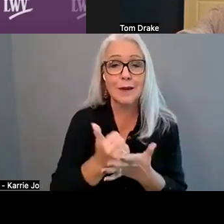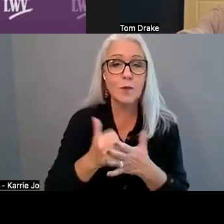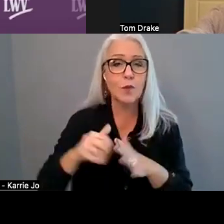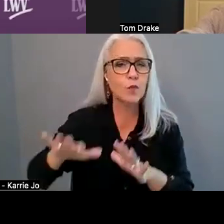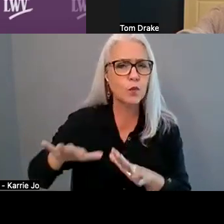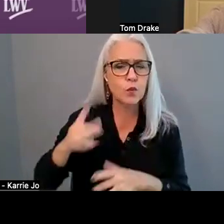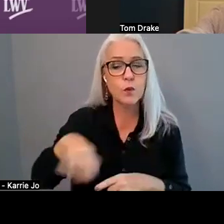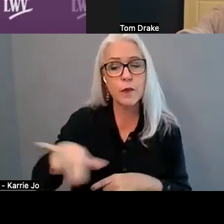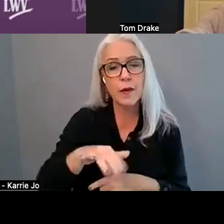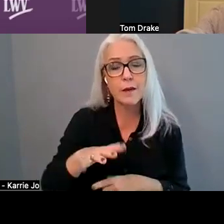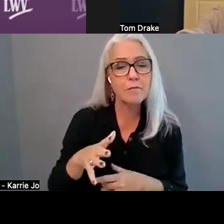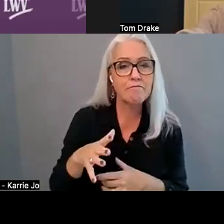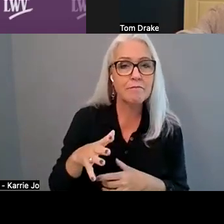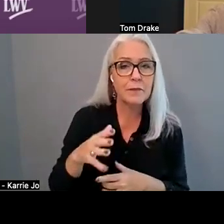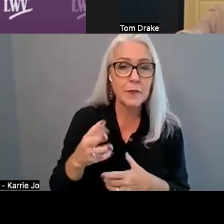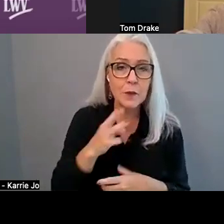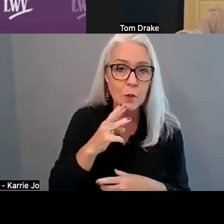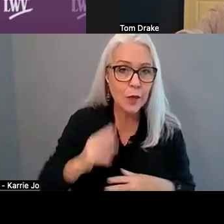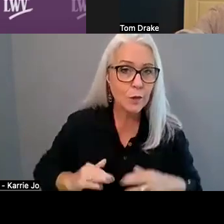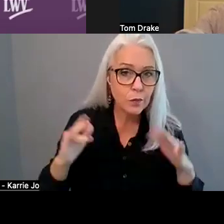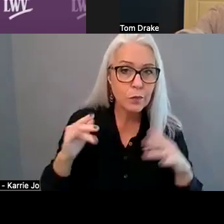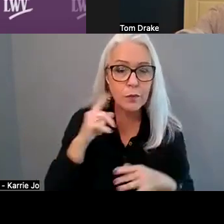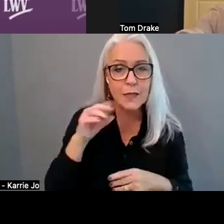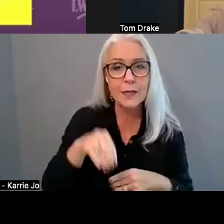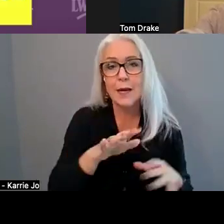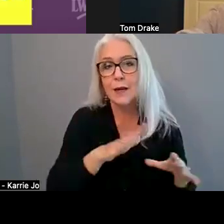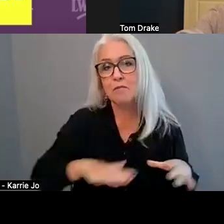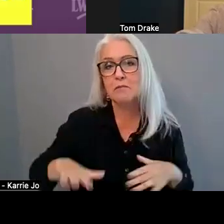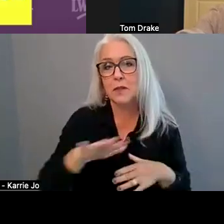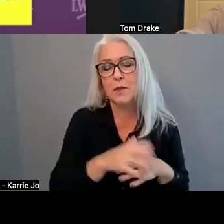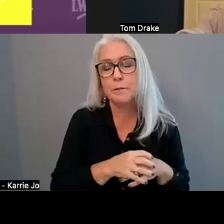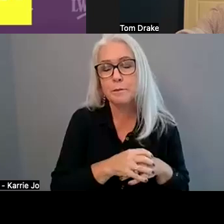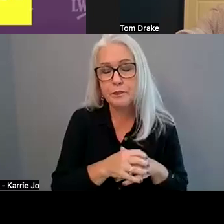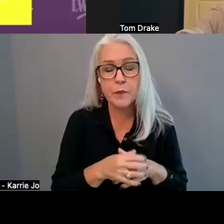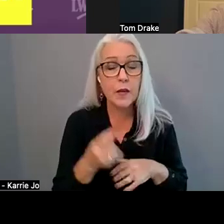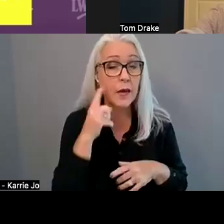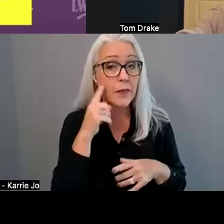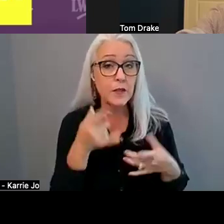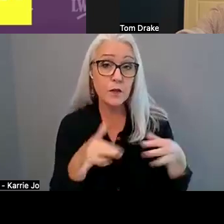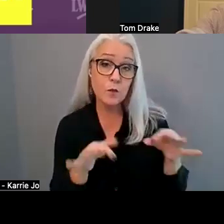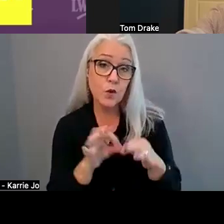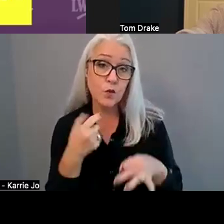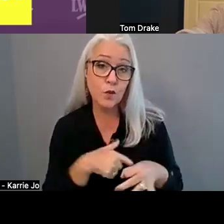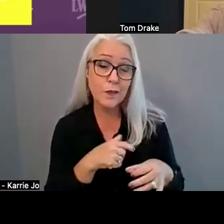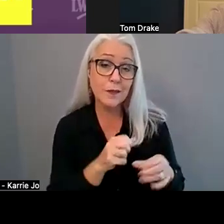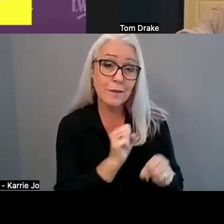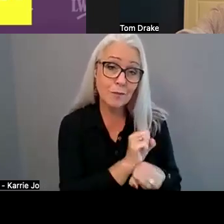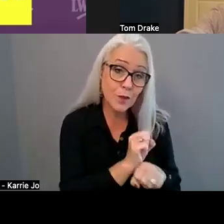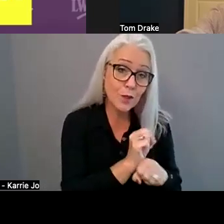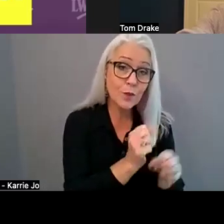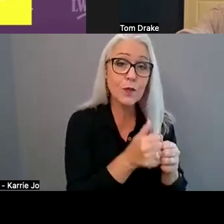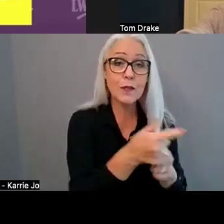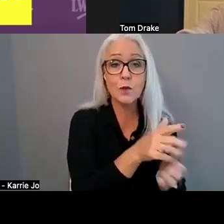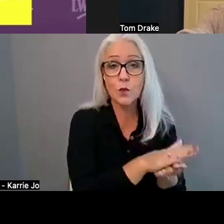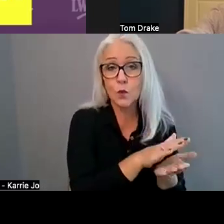homeowners in that entire neighborhood. So I think it's important that we maintain the relationship with the school. I think there are ways